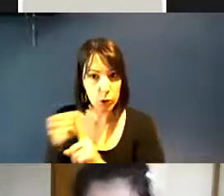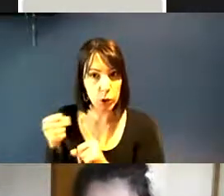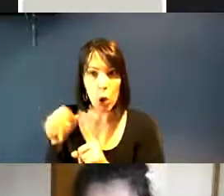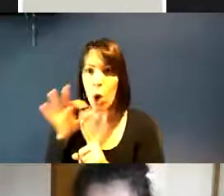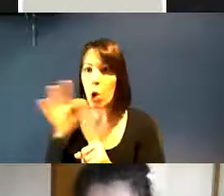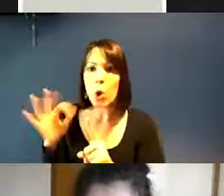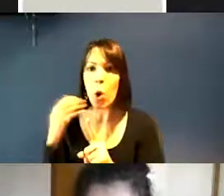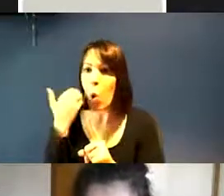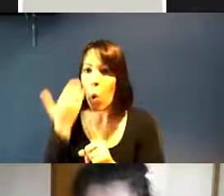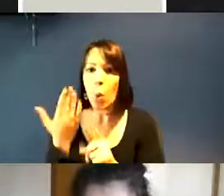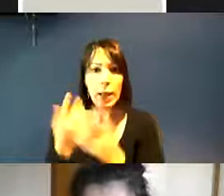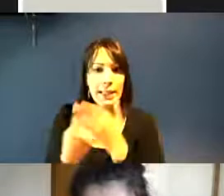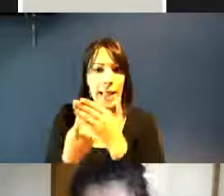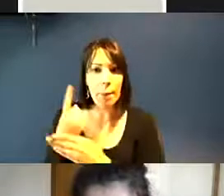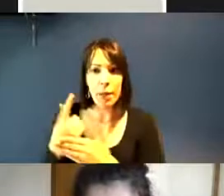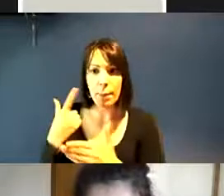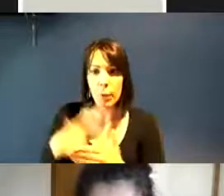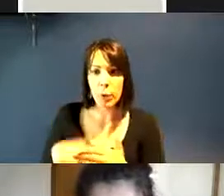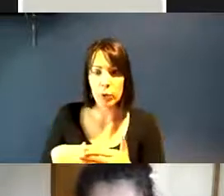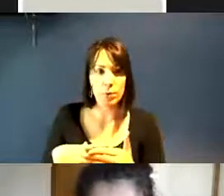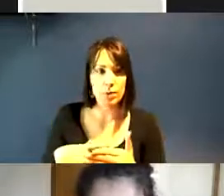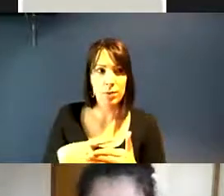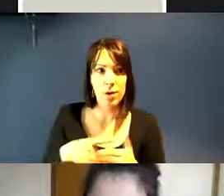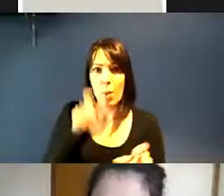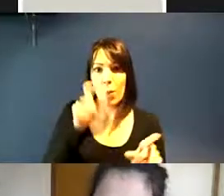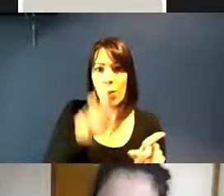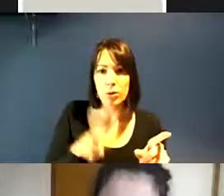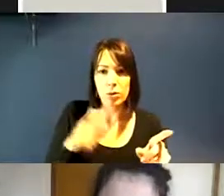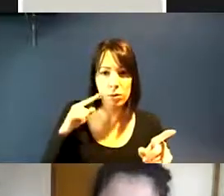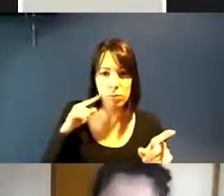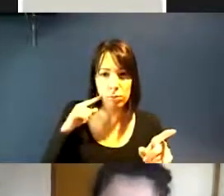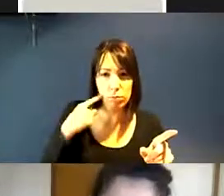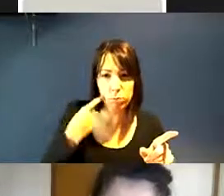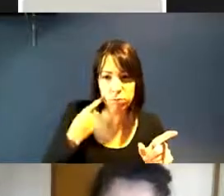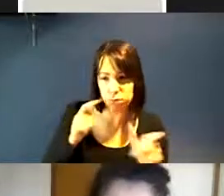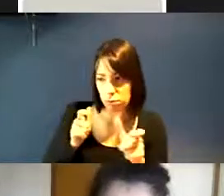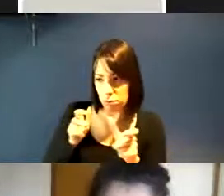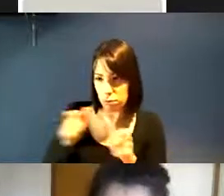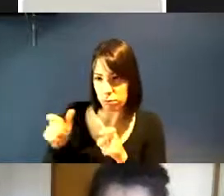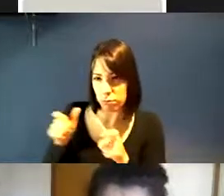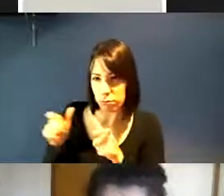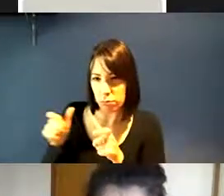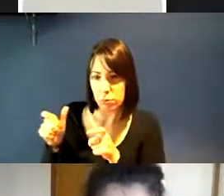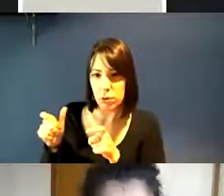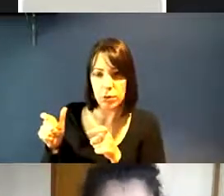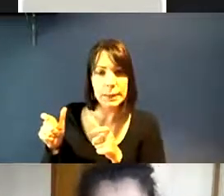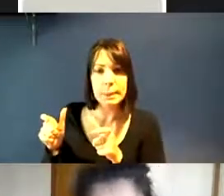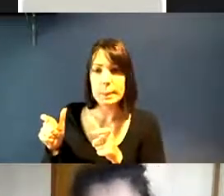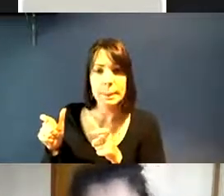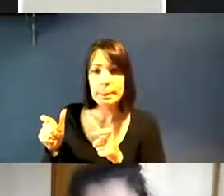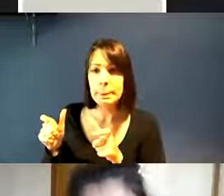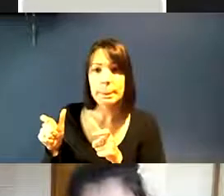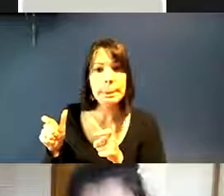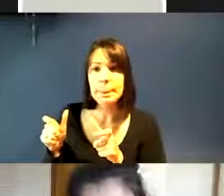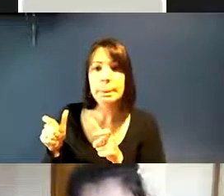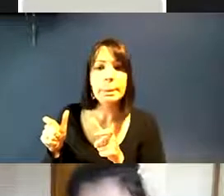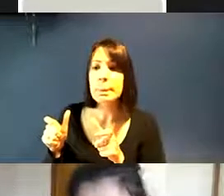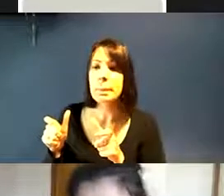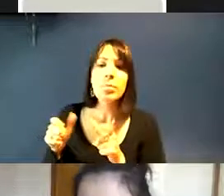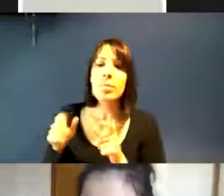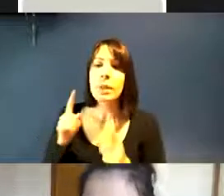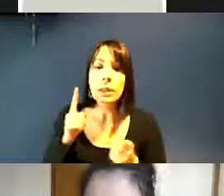of malice. Sort of controlling or directive or paternalistic